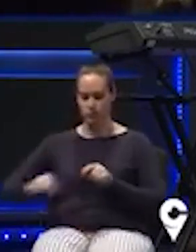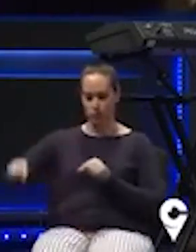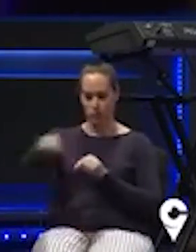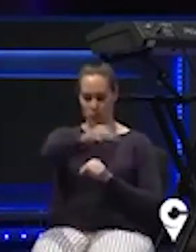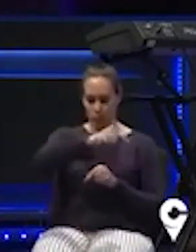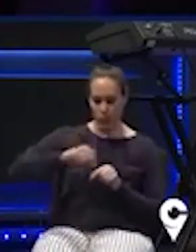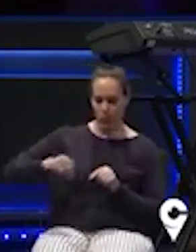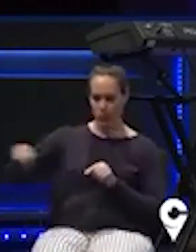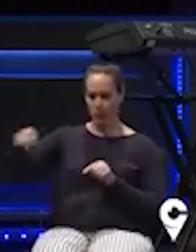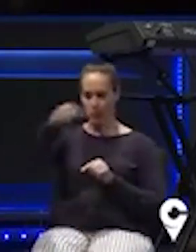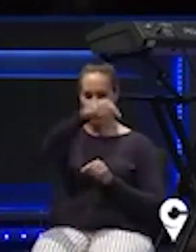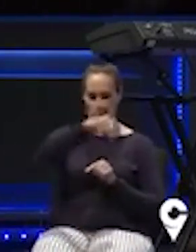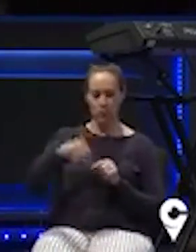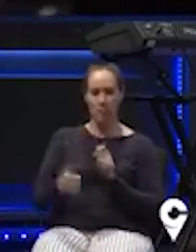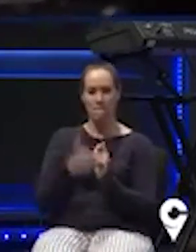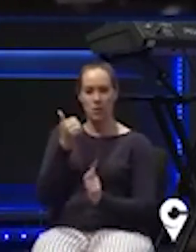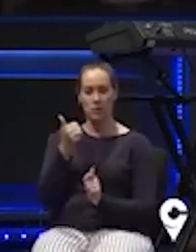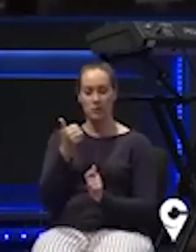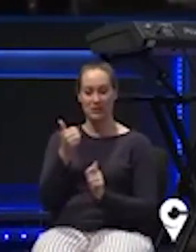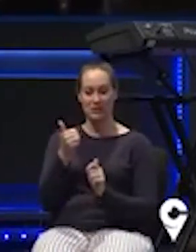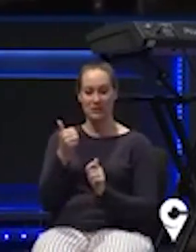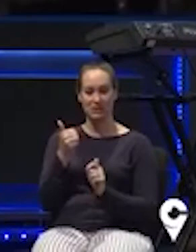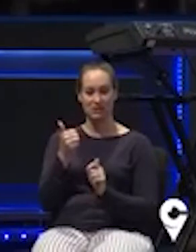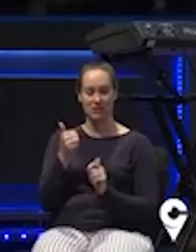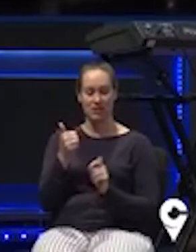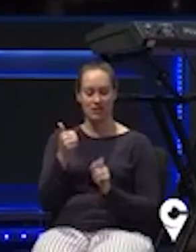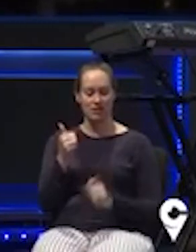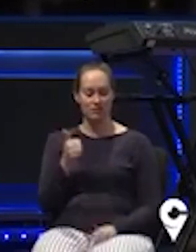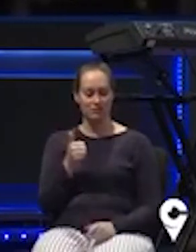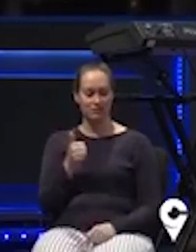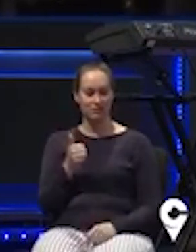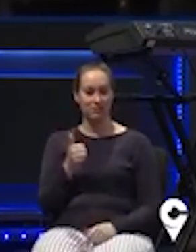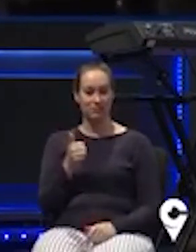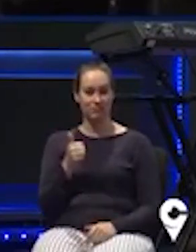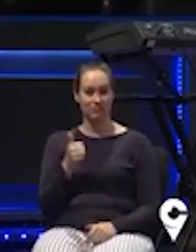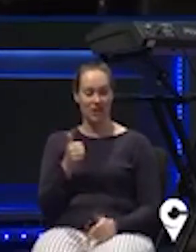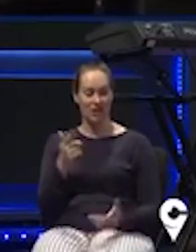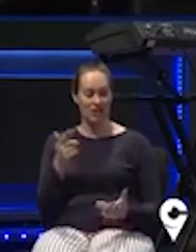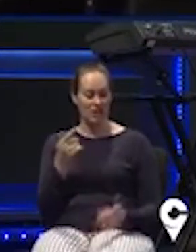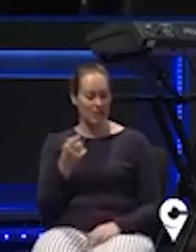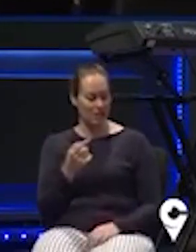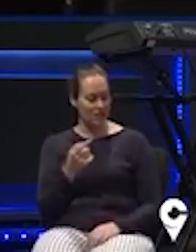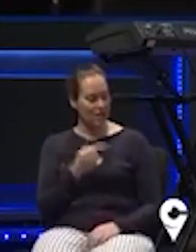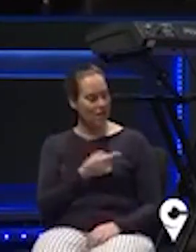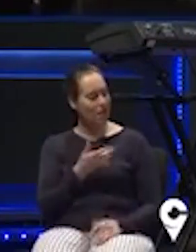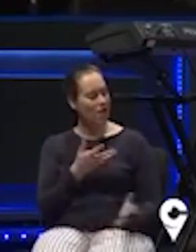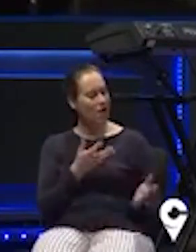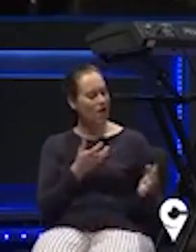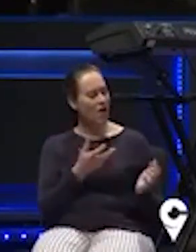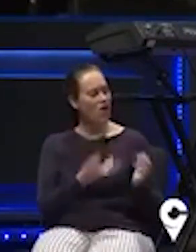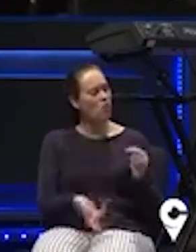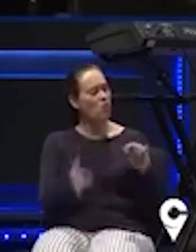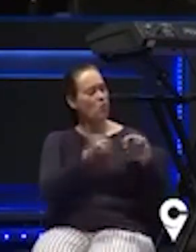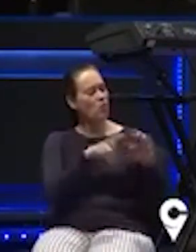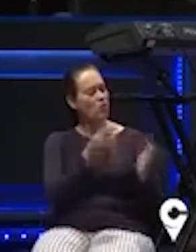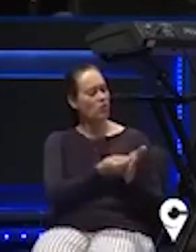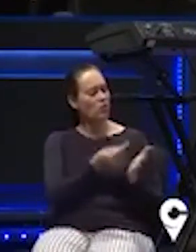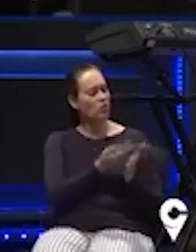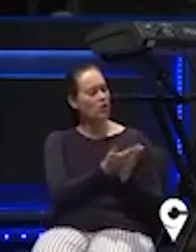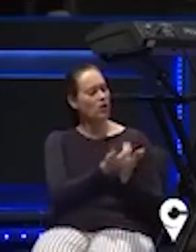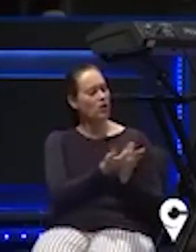raise. And Branch said, no, you're not getting a raise. He says, hey, I led the league in home runs last